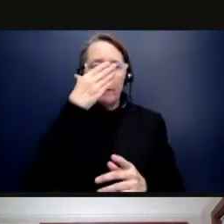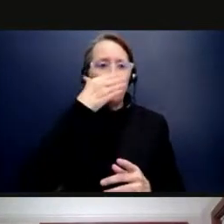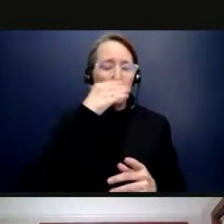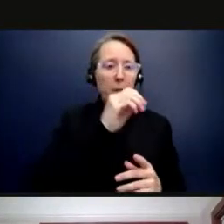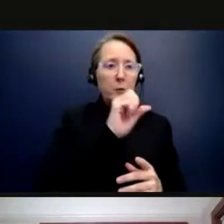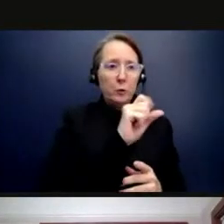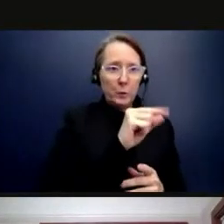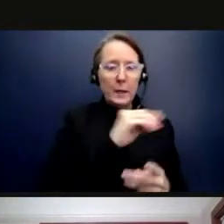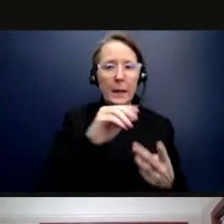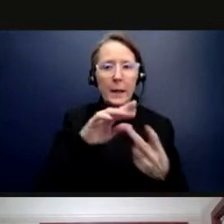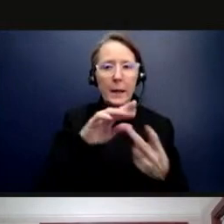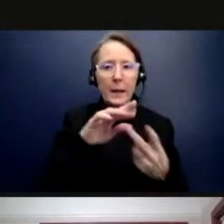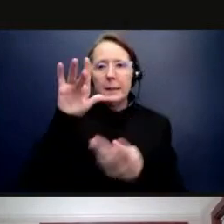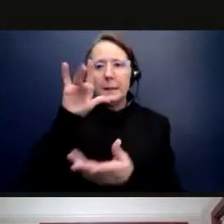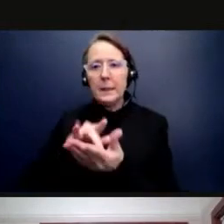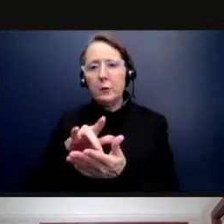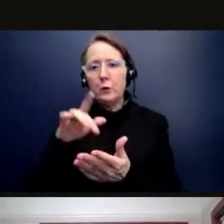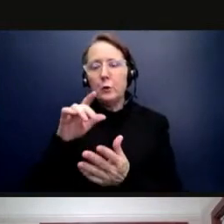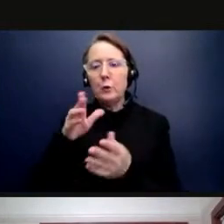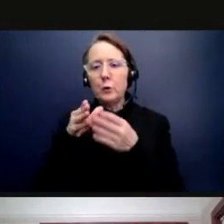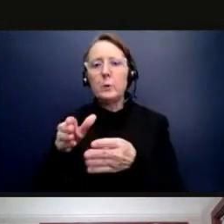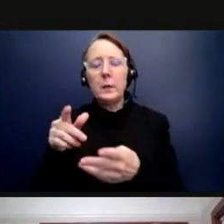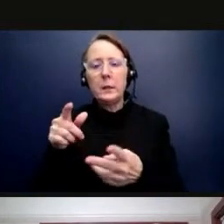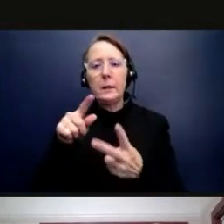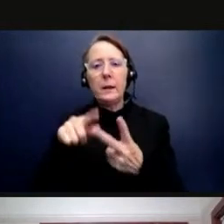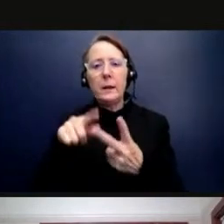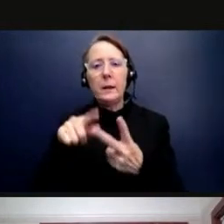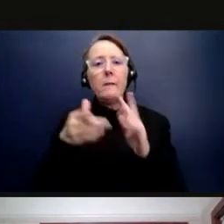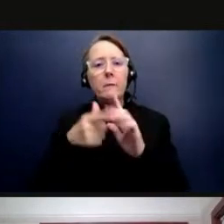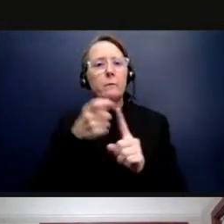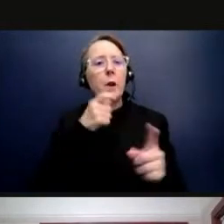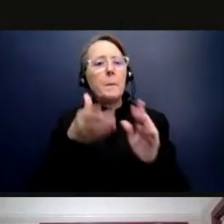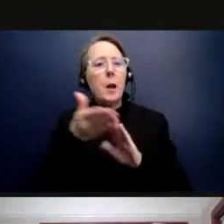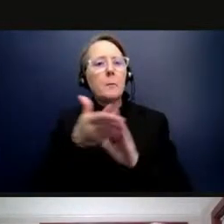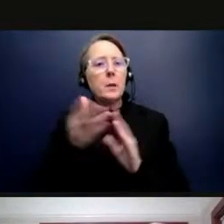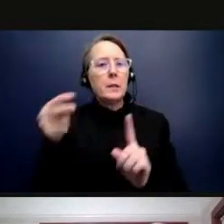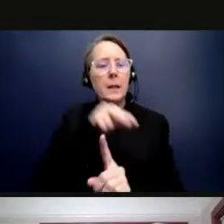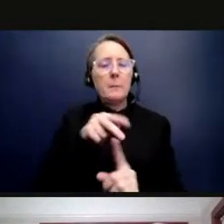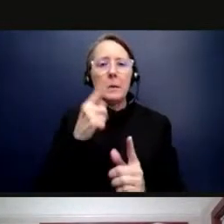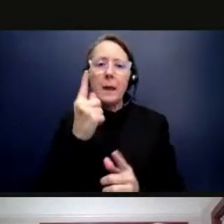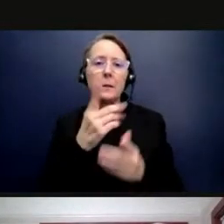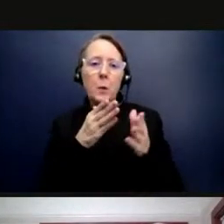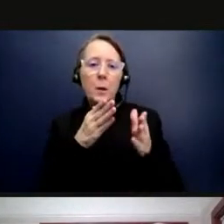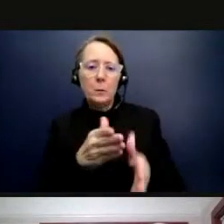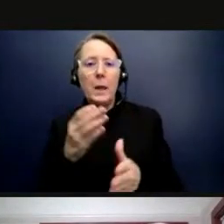Center Street from a purely operational standpoint. So that's one way to look at it.